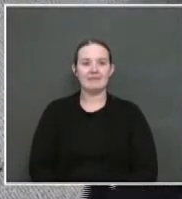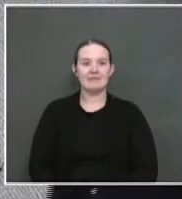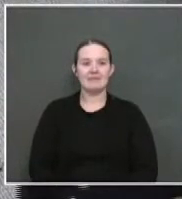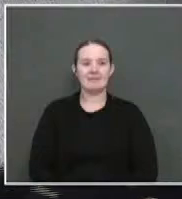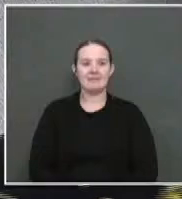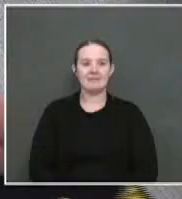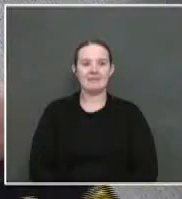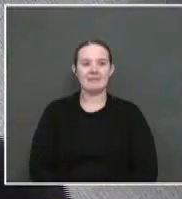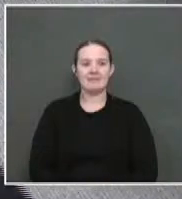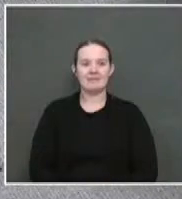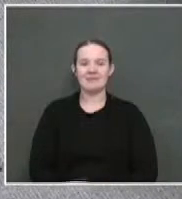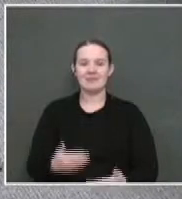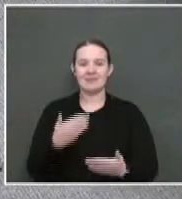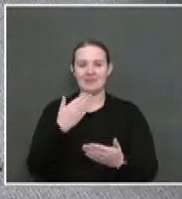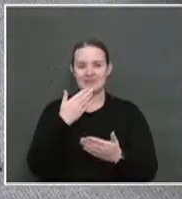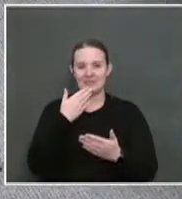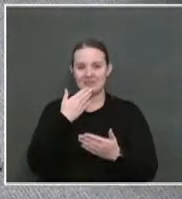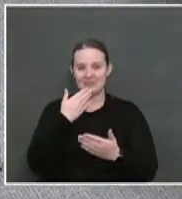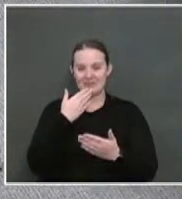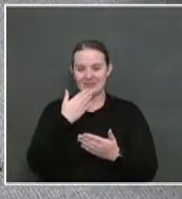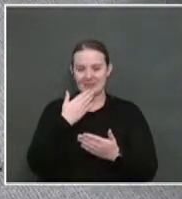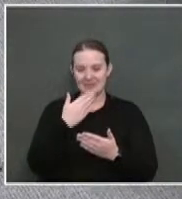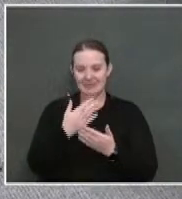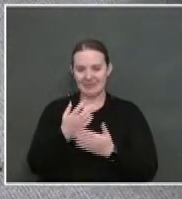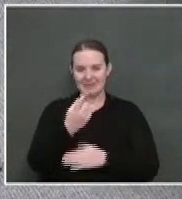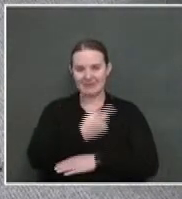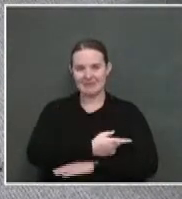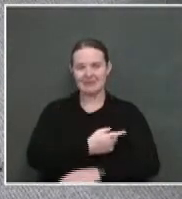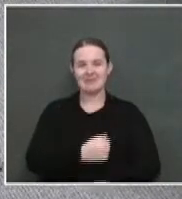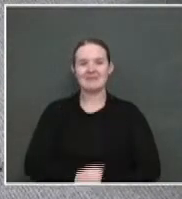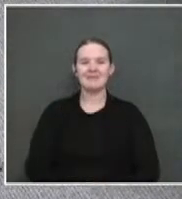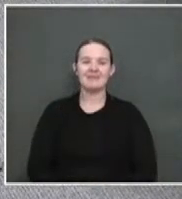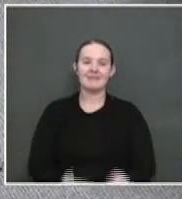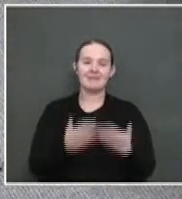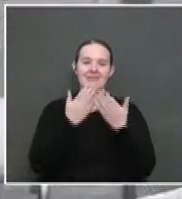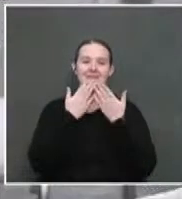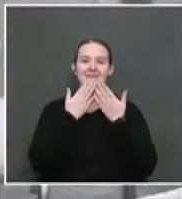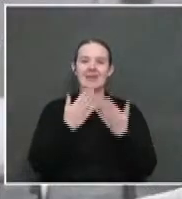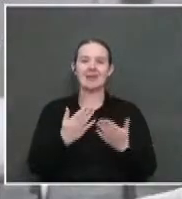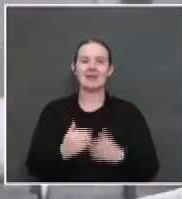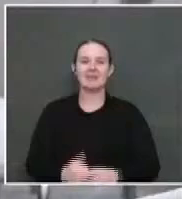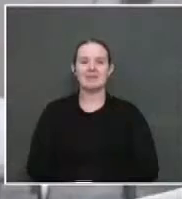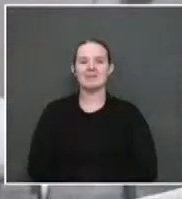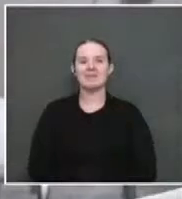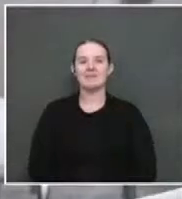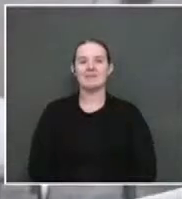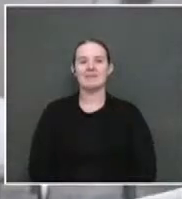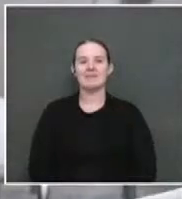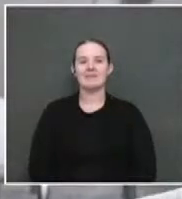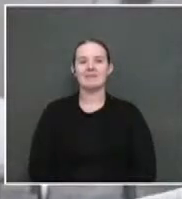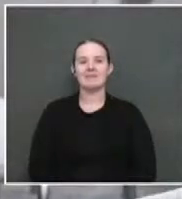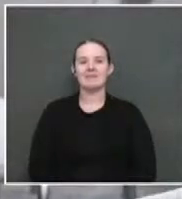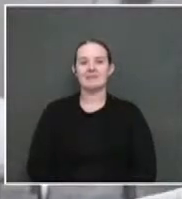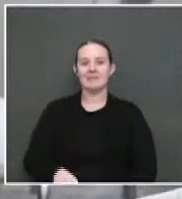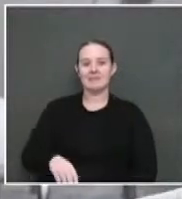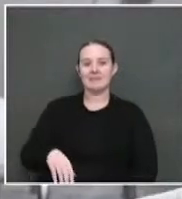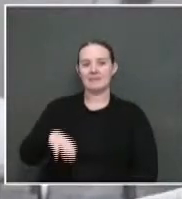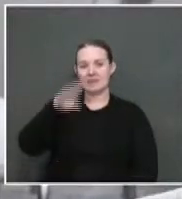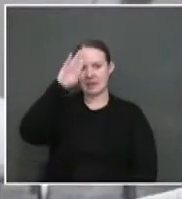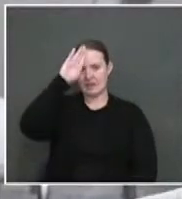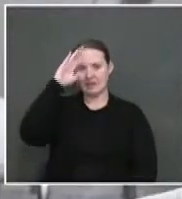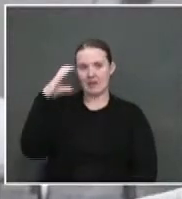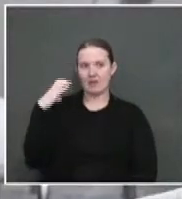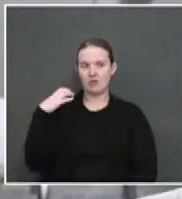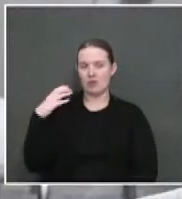Good morning. Thank you. I Fire Chief Valerie